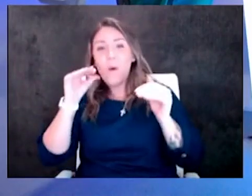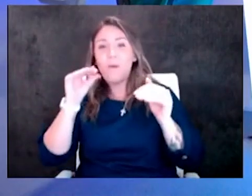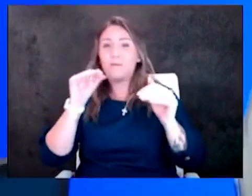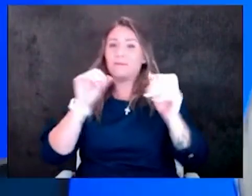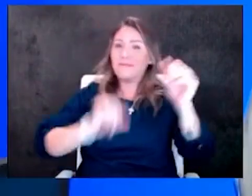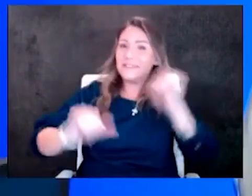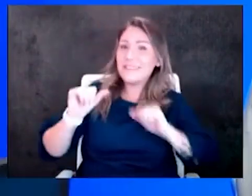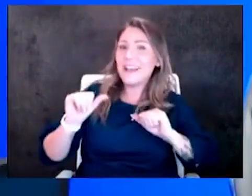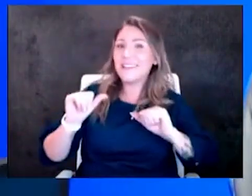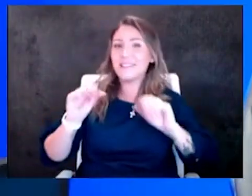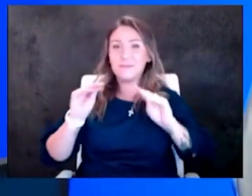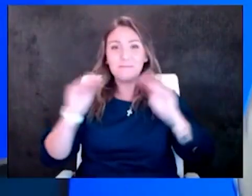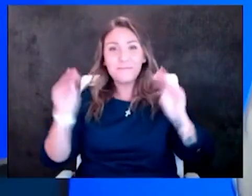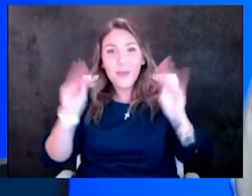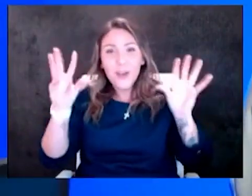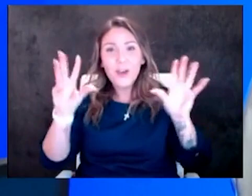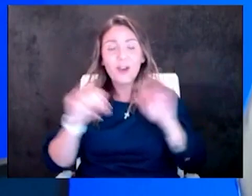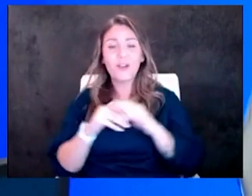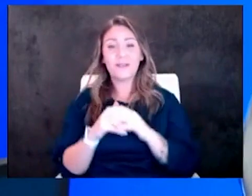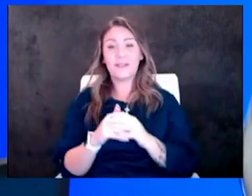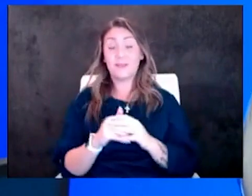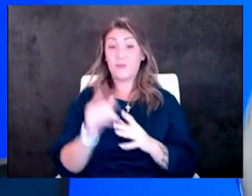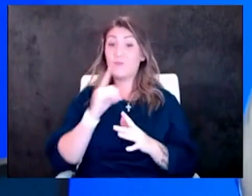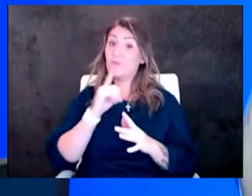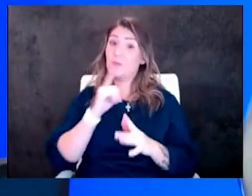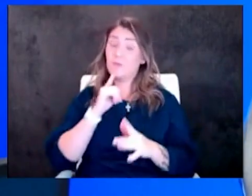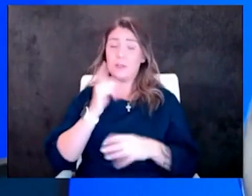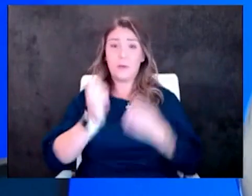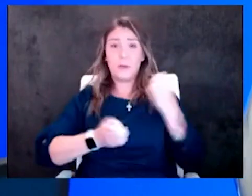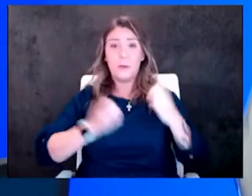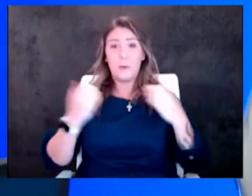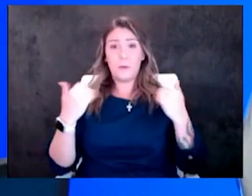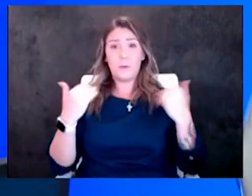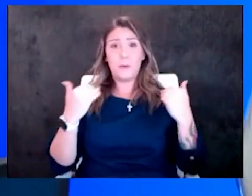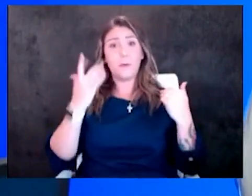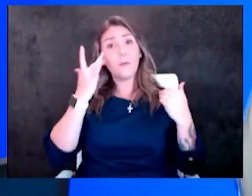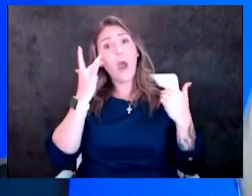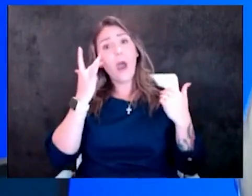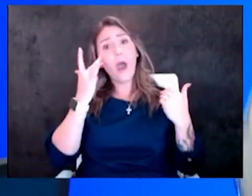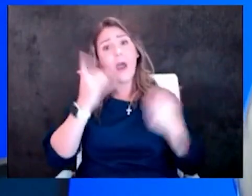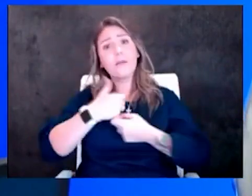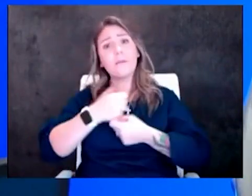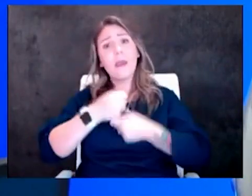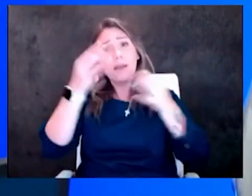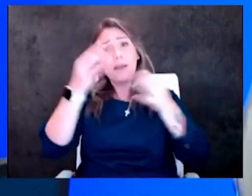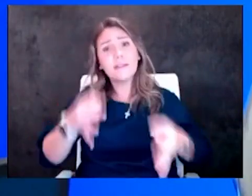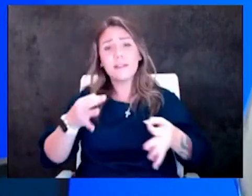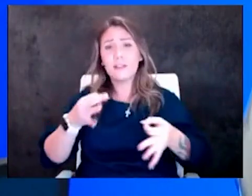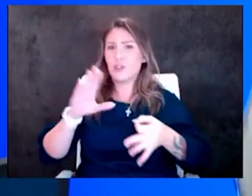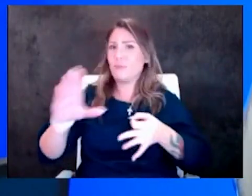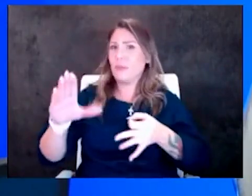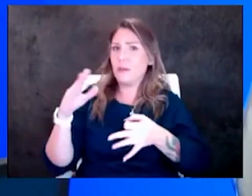Yeah. Well, it was very emotional because we made the decision on his behalf. He couldn't speak for himself. He was asleep